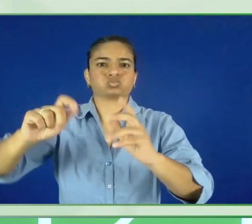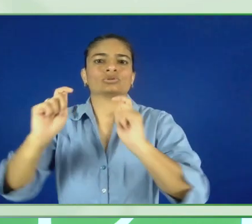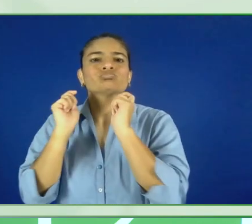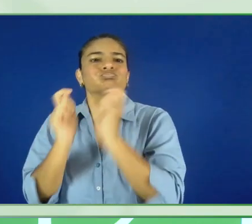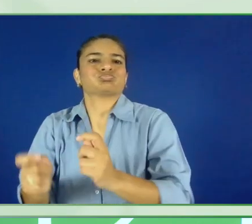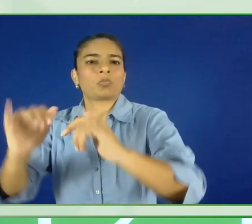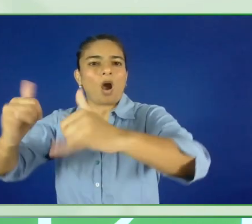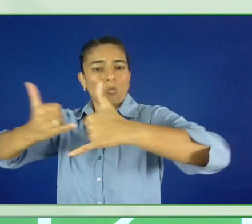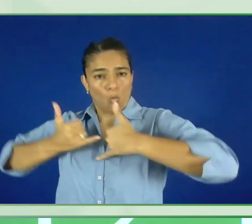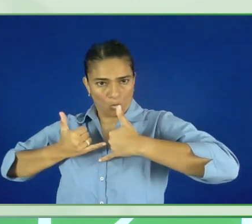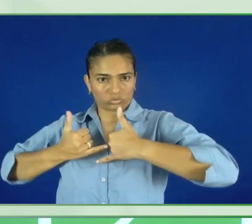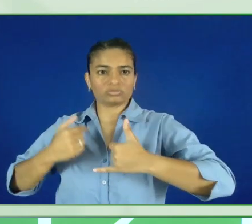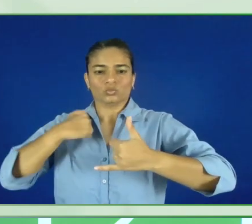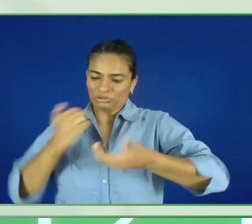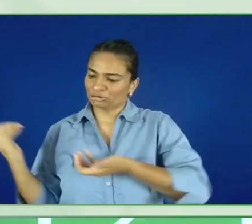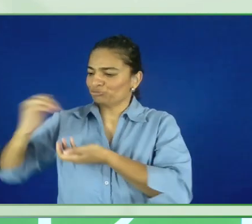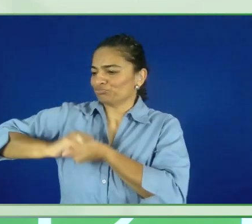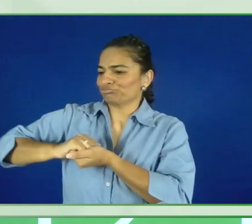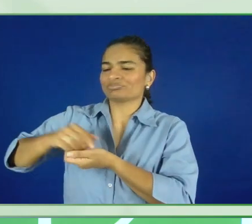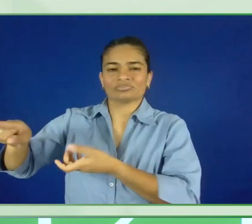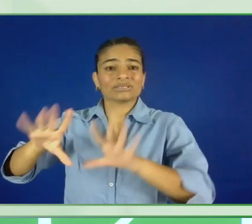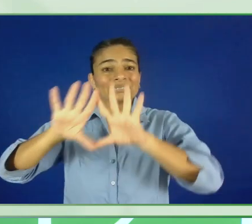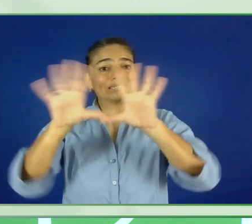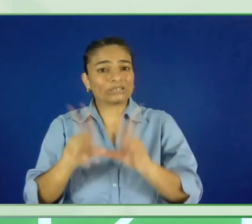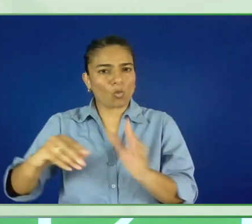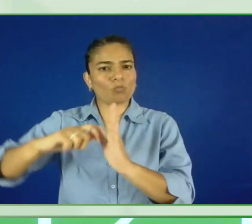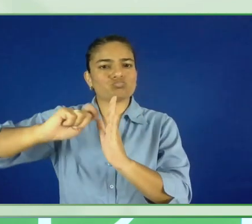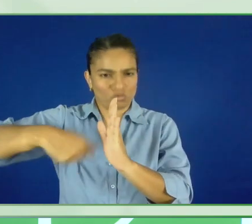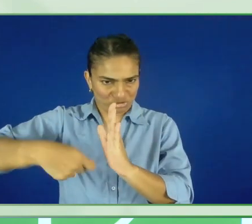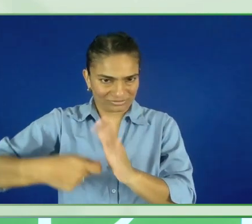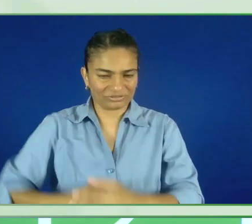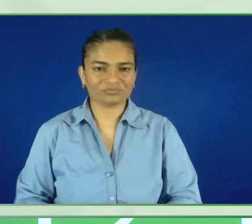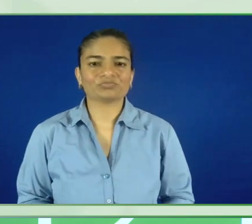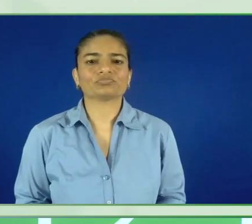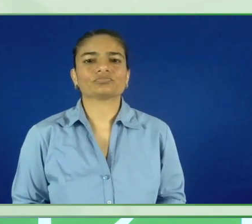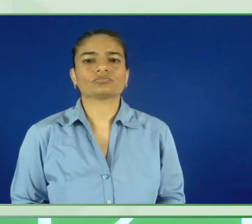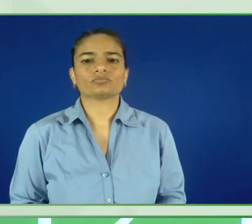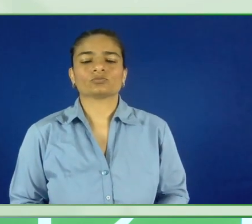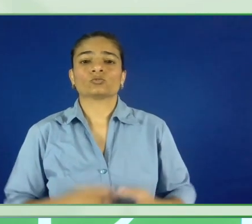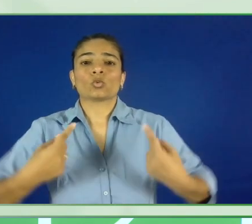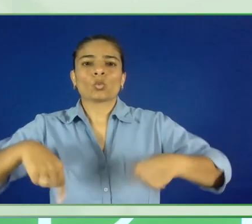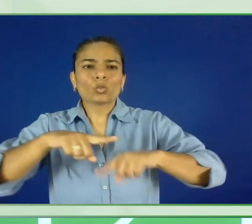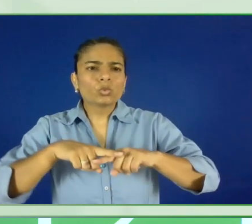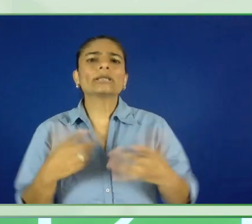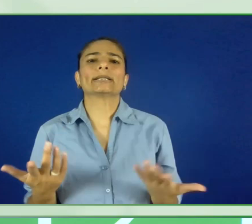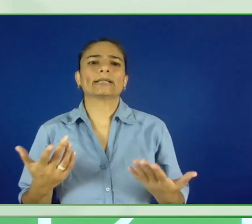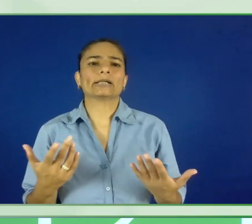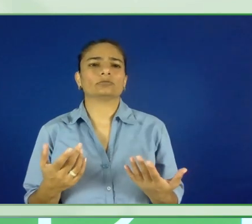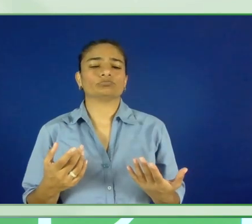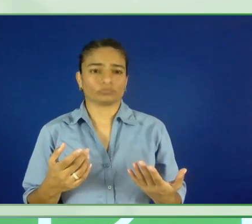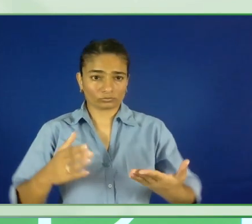Project, we are collecting grassroots innovation from 42